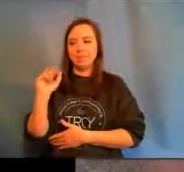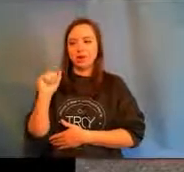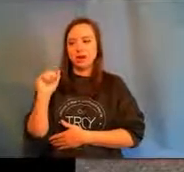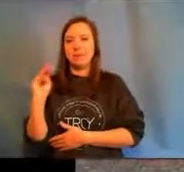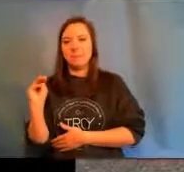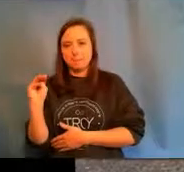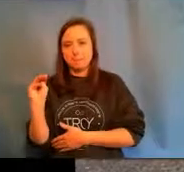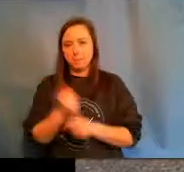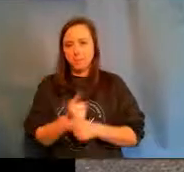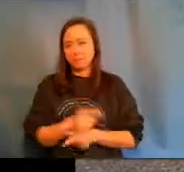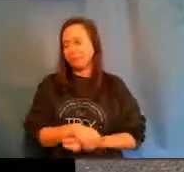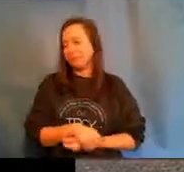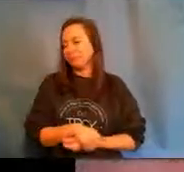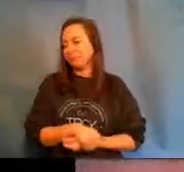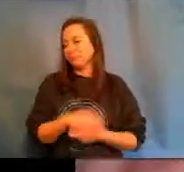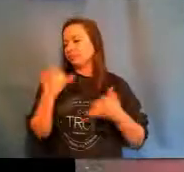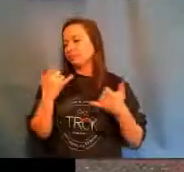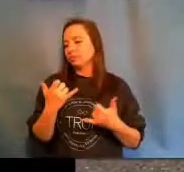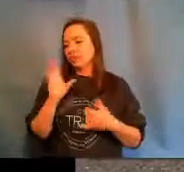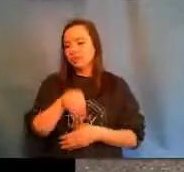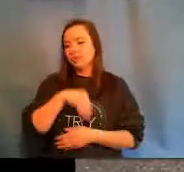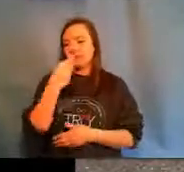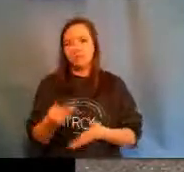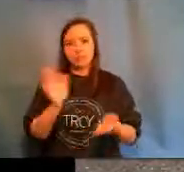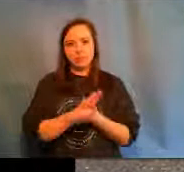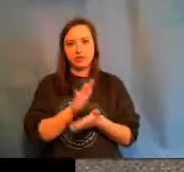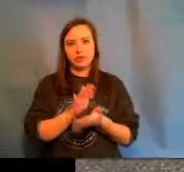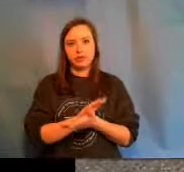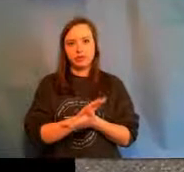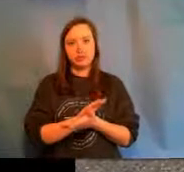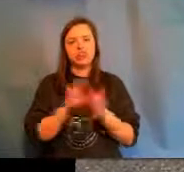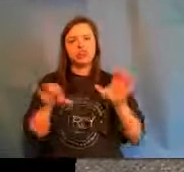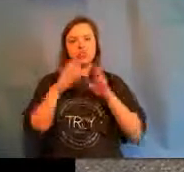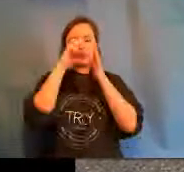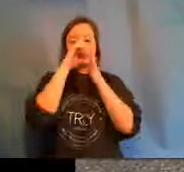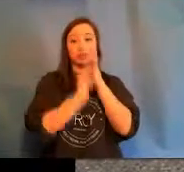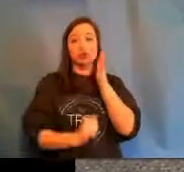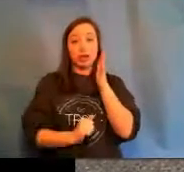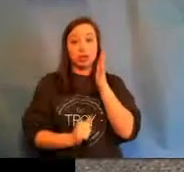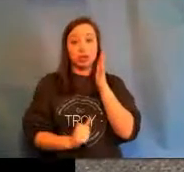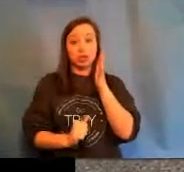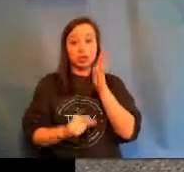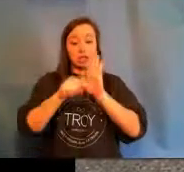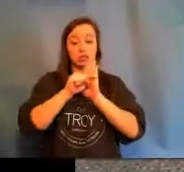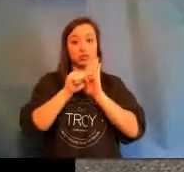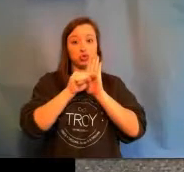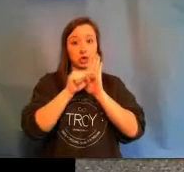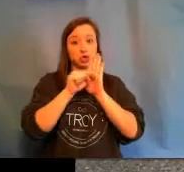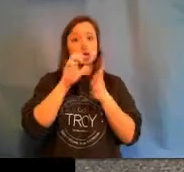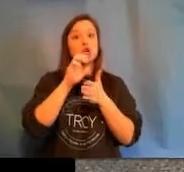in the morning. All right, we're going to flip our page over and do some subtraction. We're going to do these